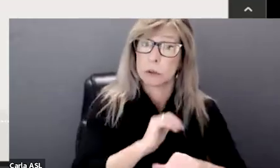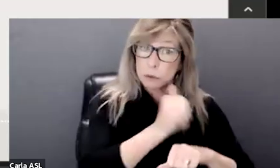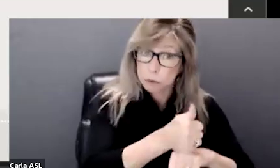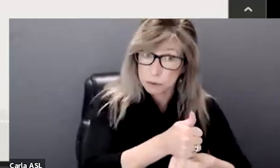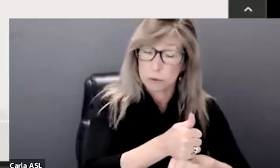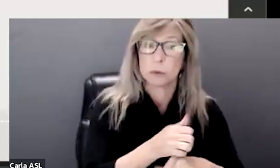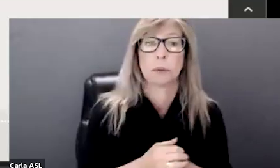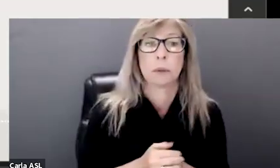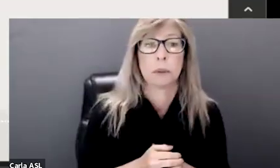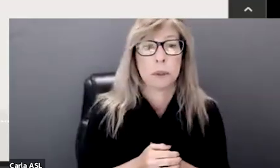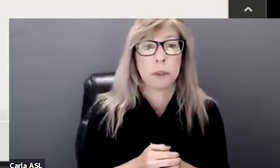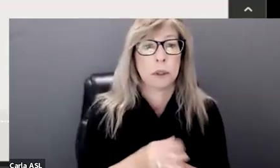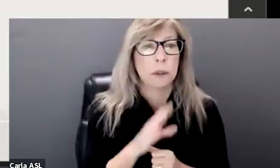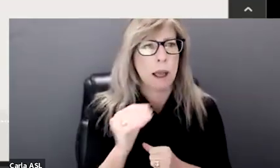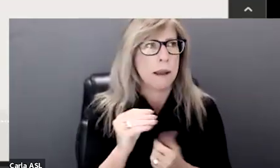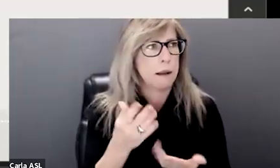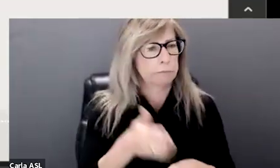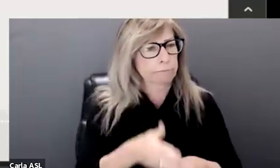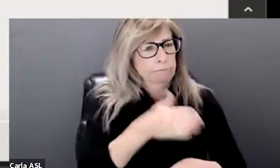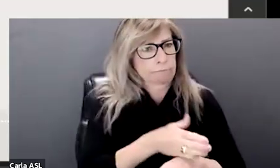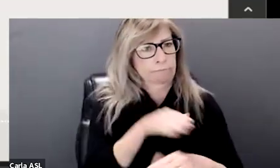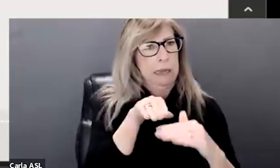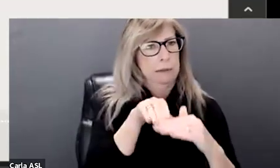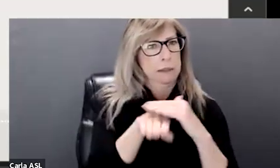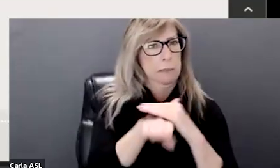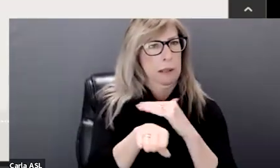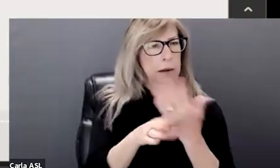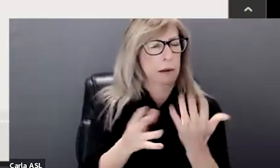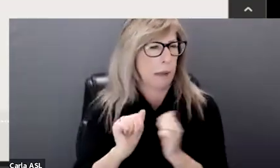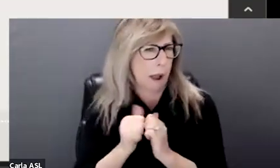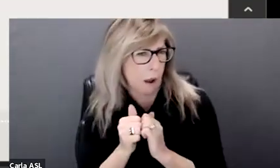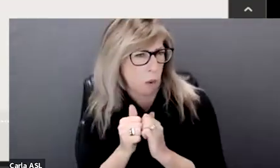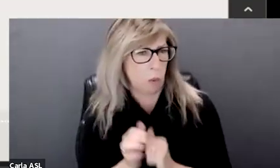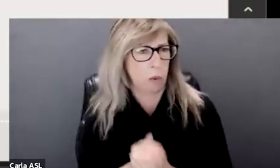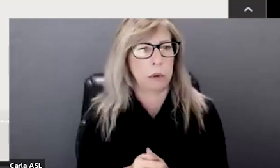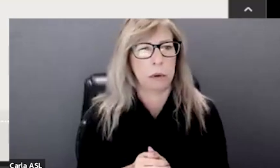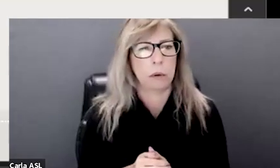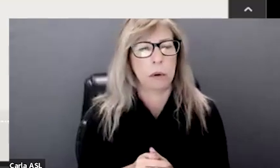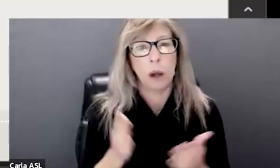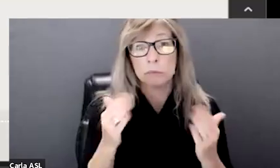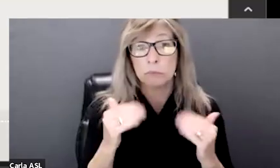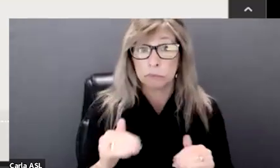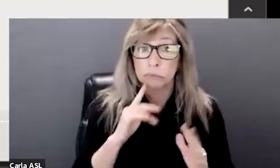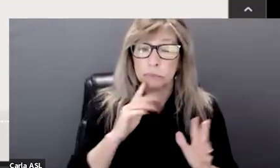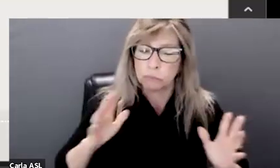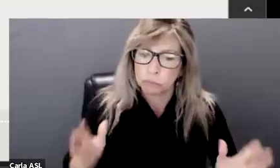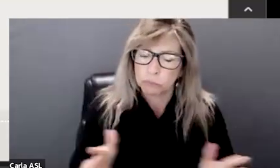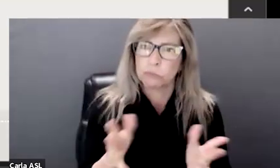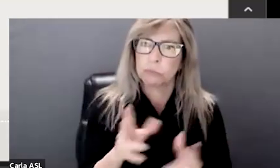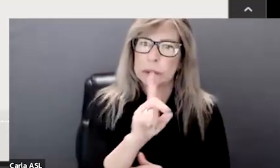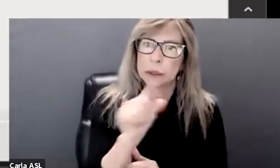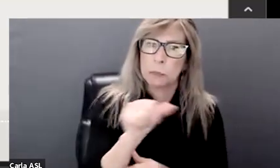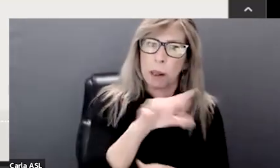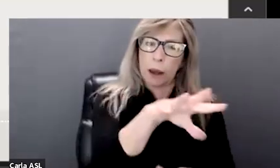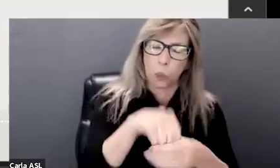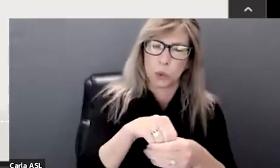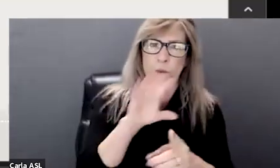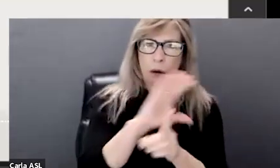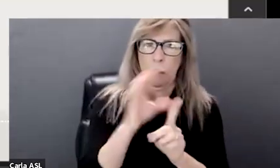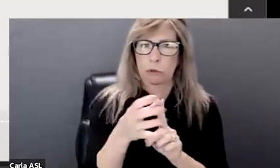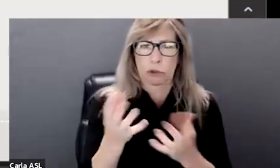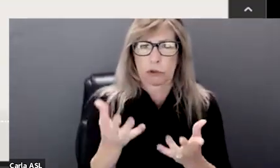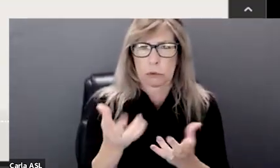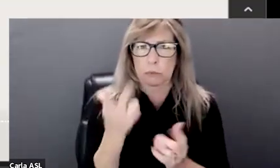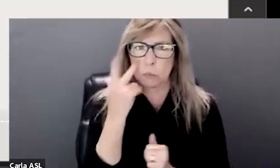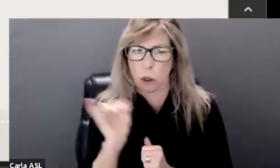that, improving accessibility and ways to do that, concrete ways to foster a disability inclusive culture. And then we also hope